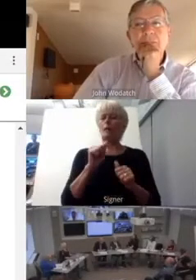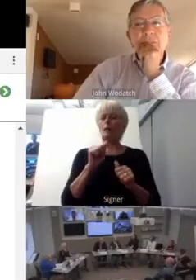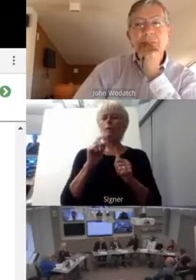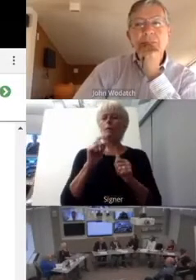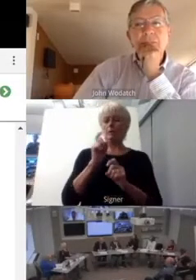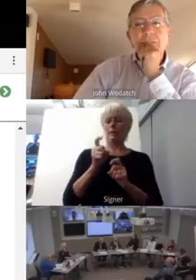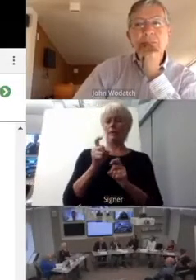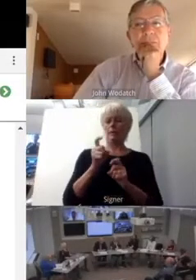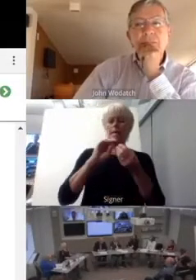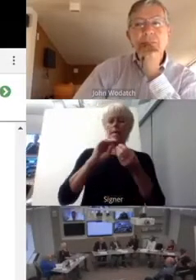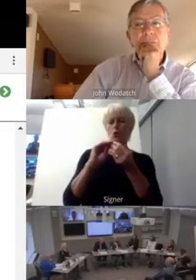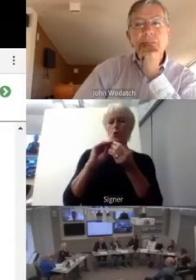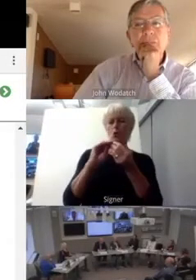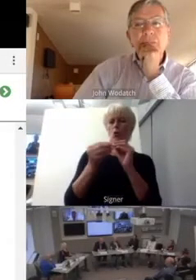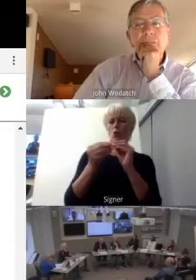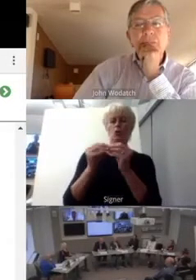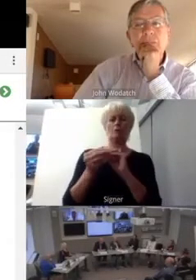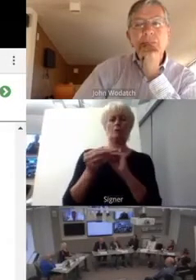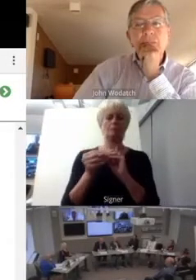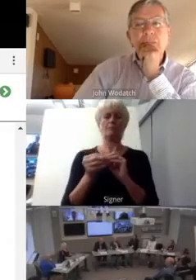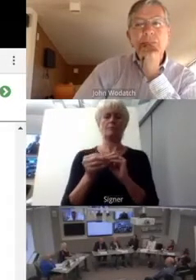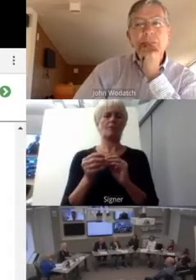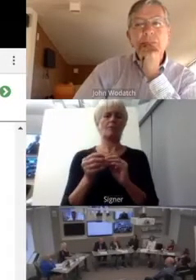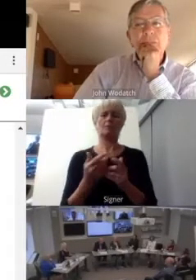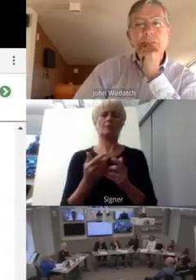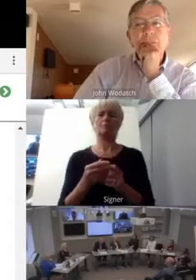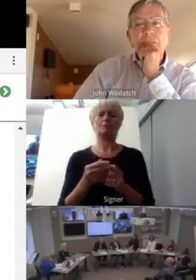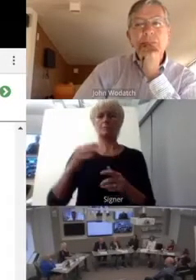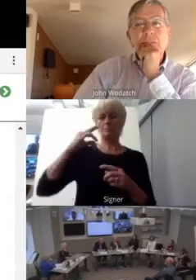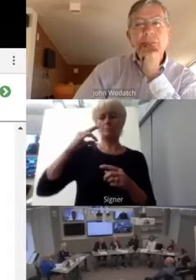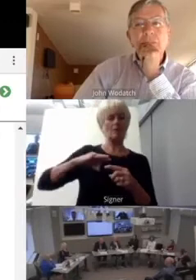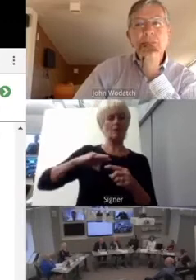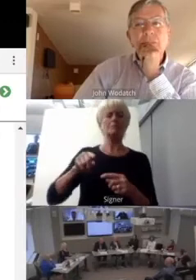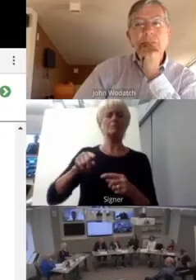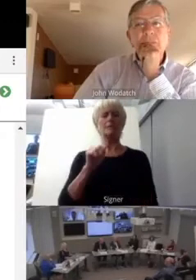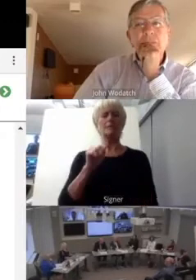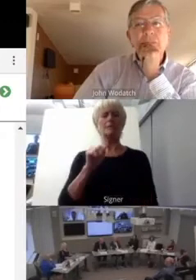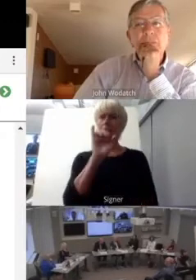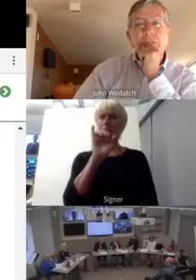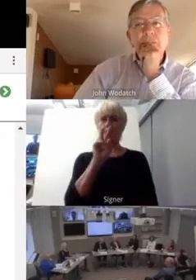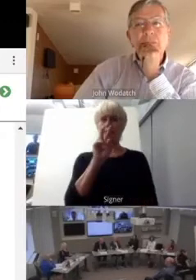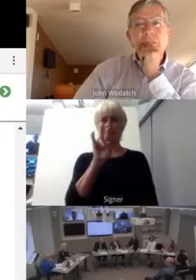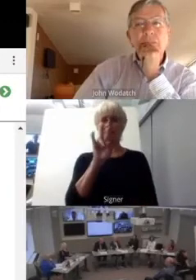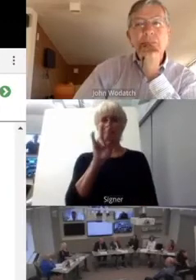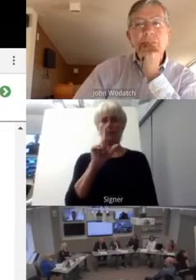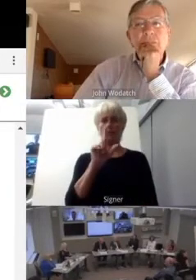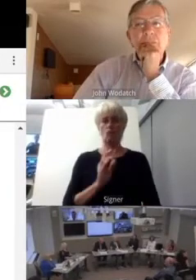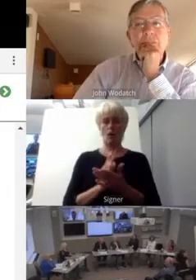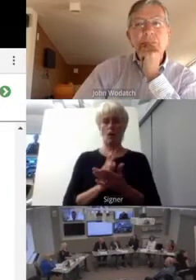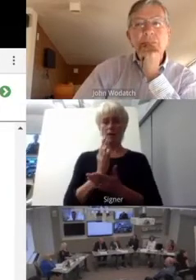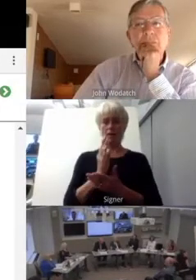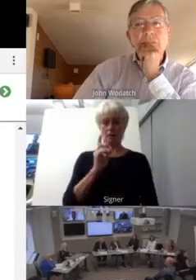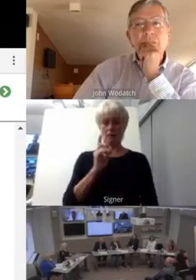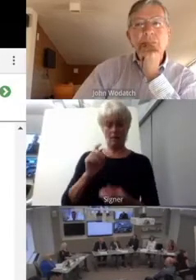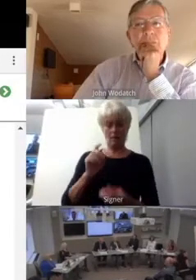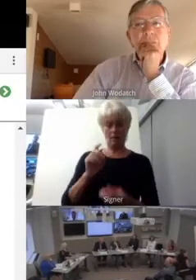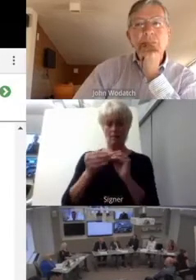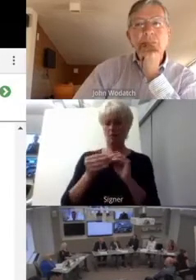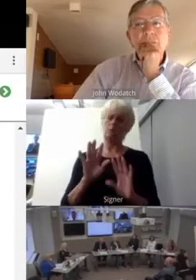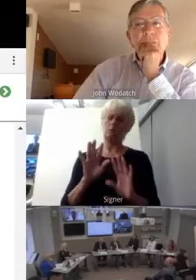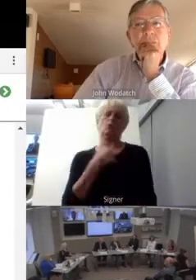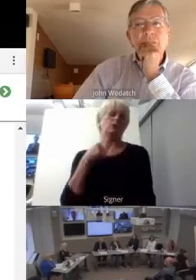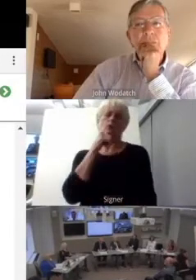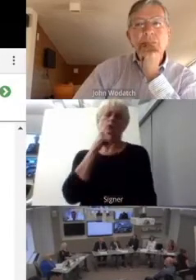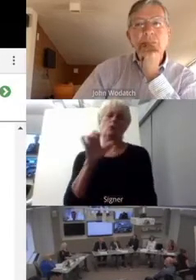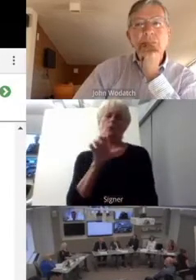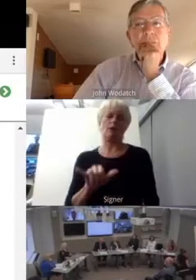quantify the benefits of civil rights, and so we don't generally take a stab at that. And OMB